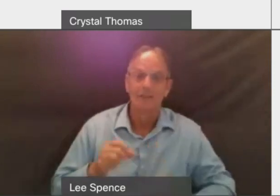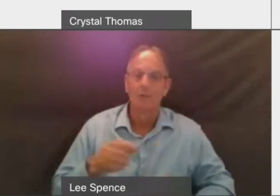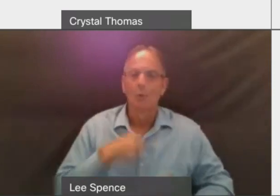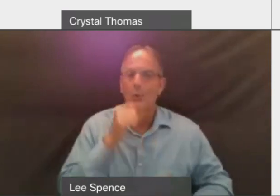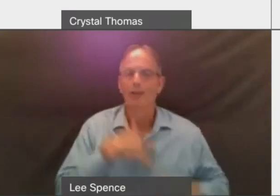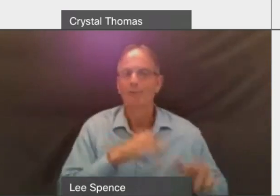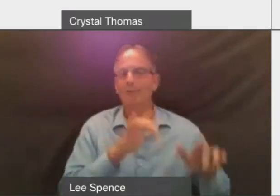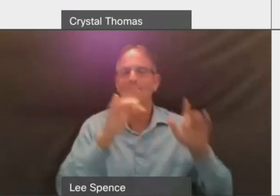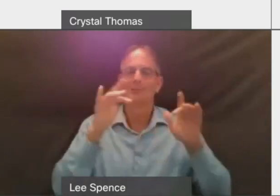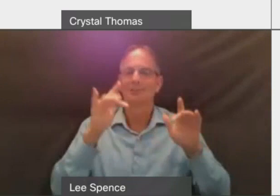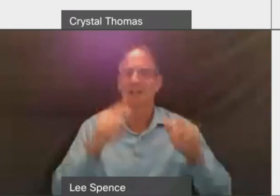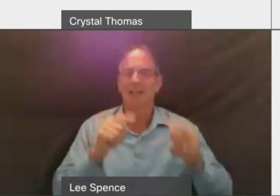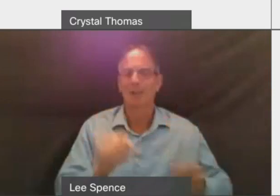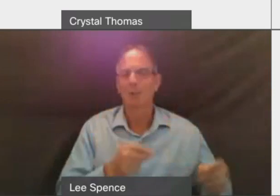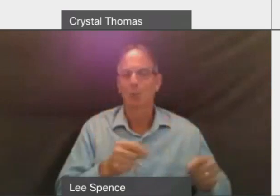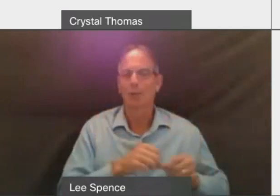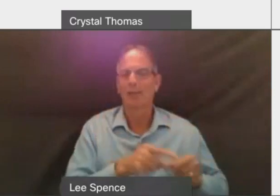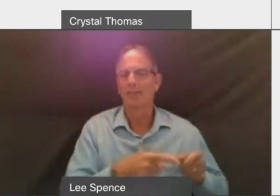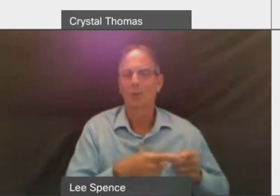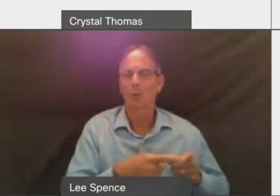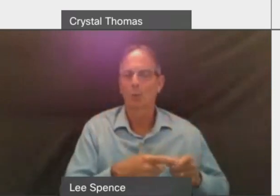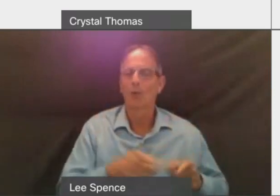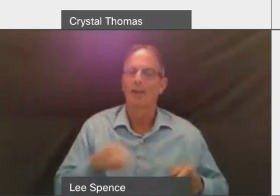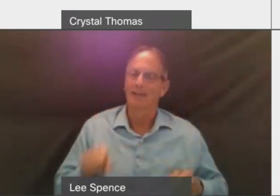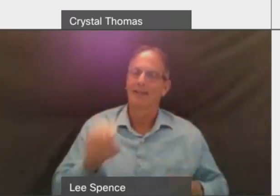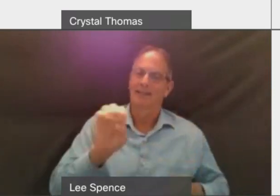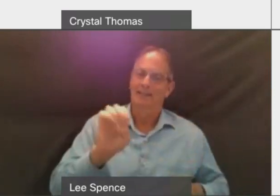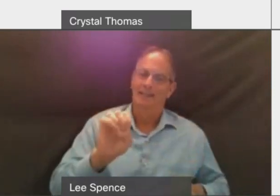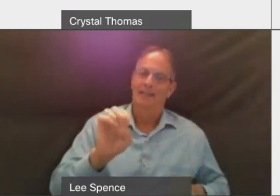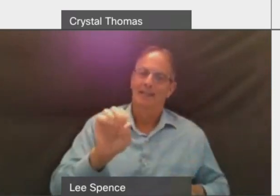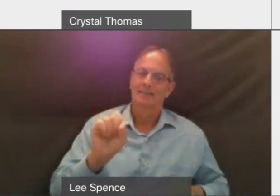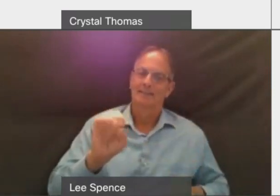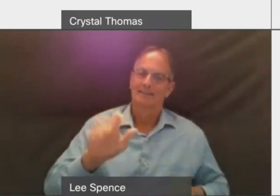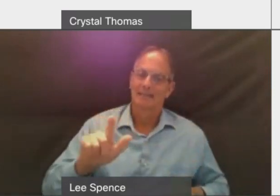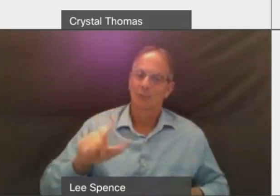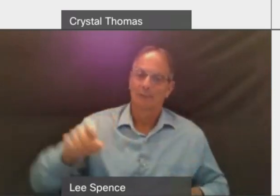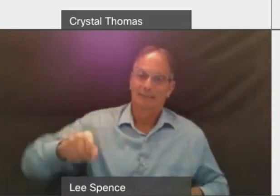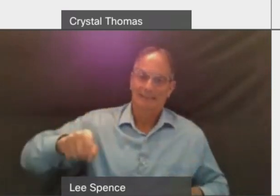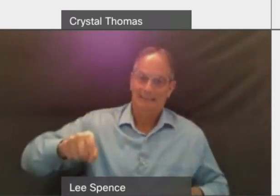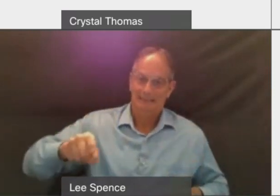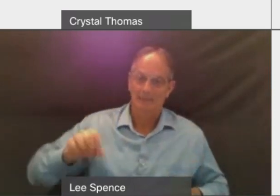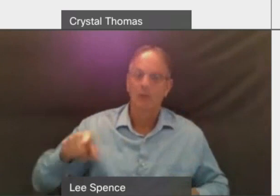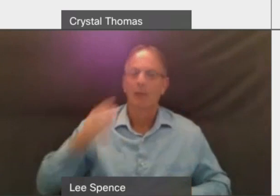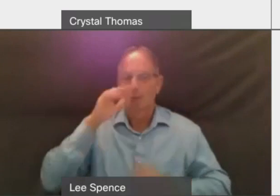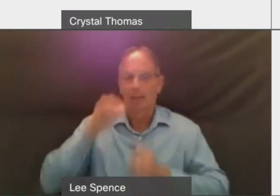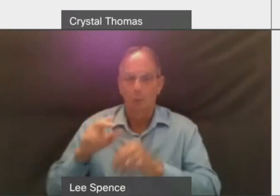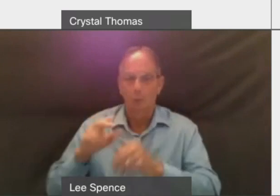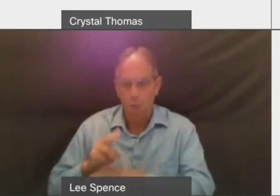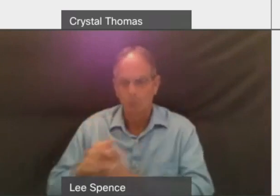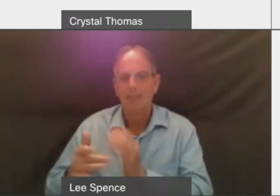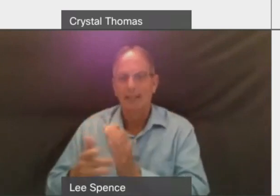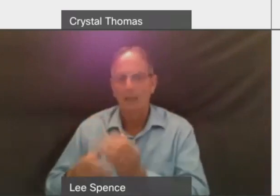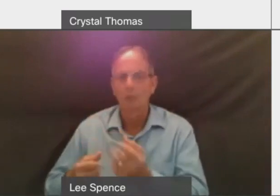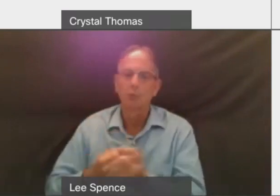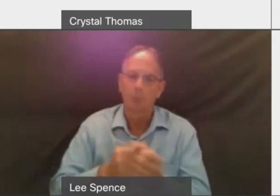corner. It's essential that providers know how to use that technology so that they can help support people to use the technology so